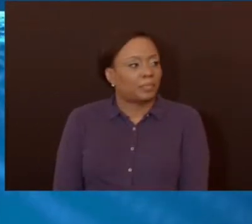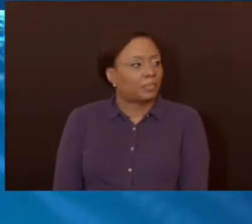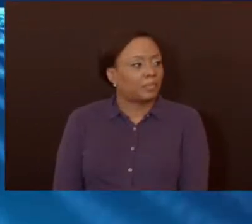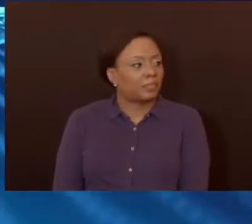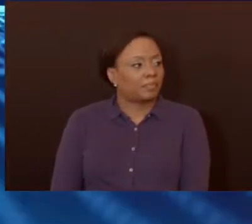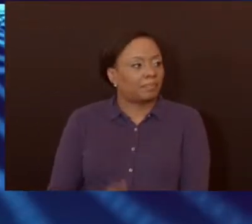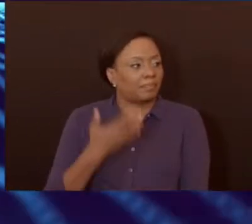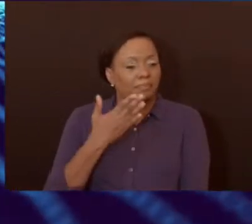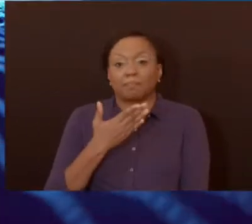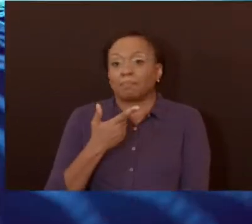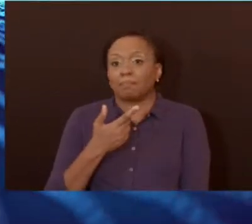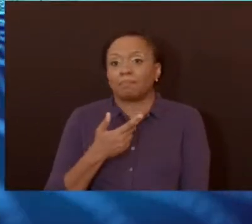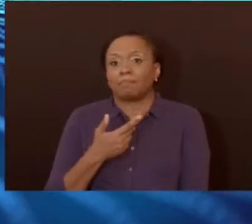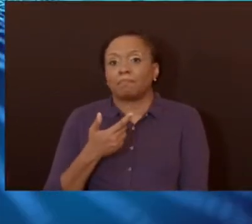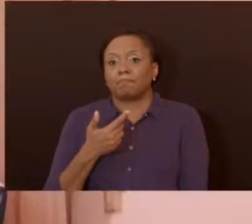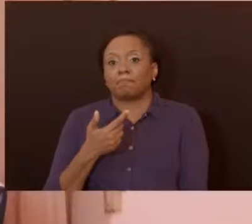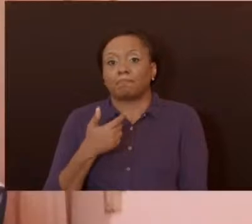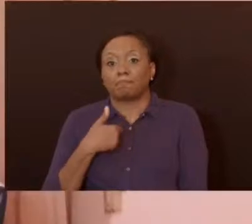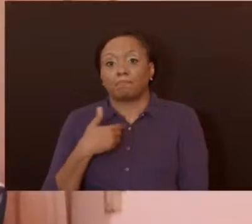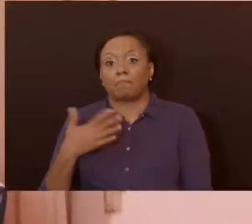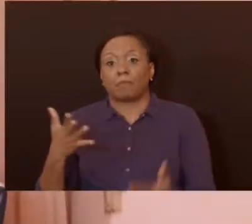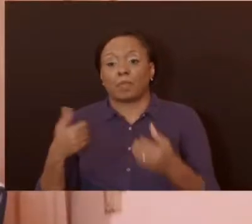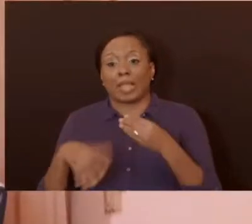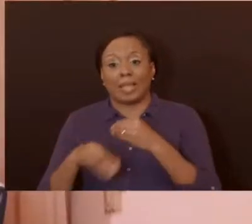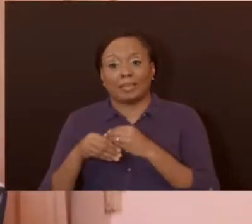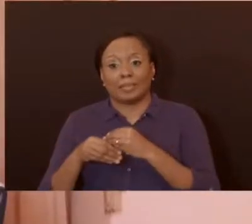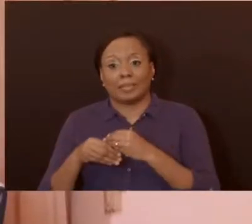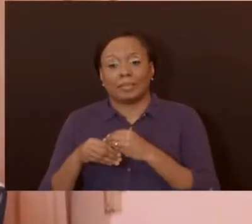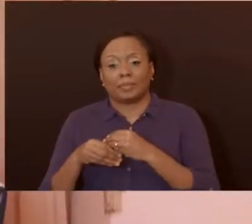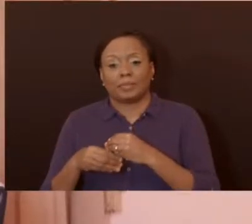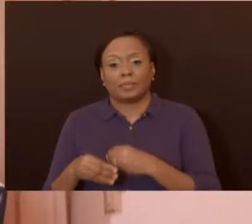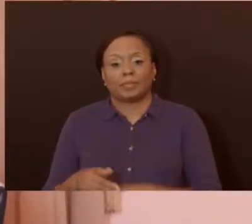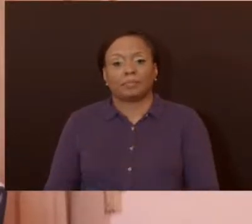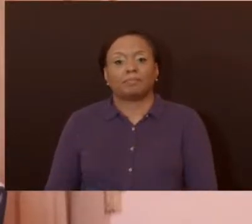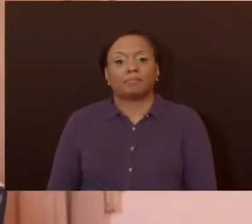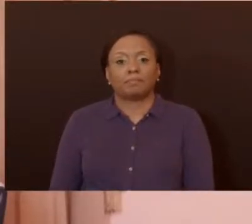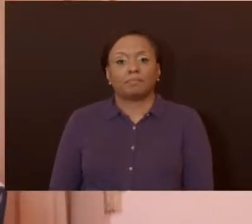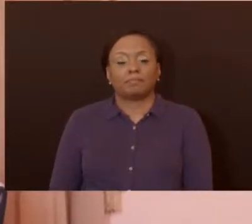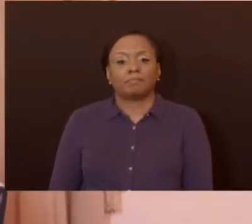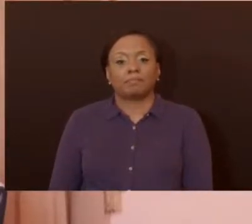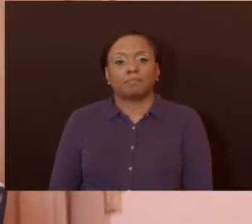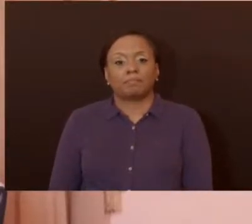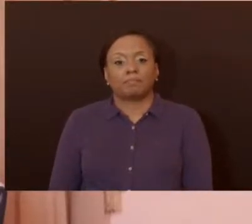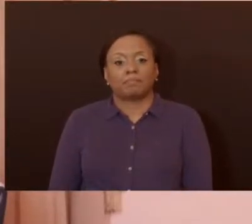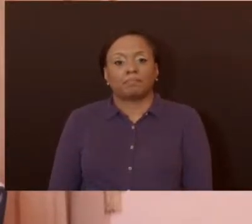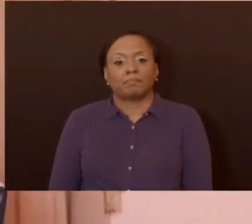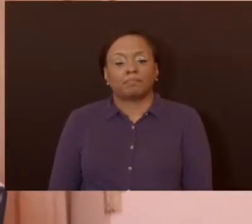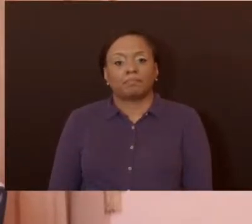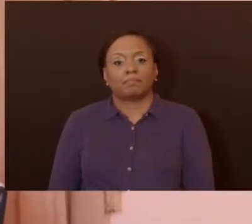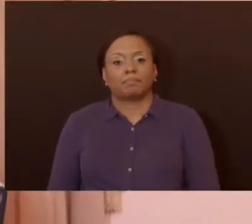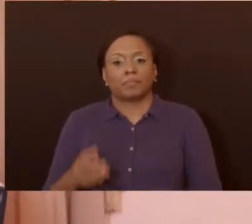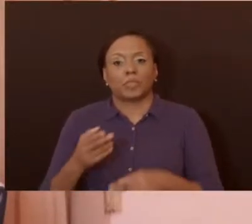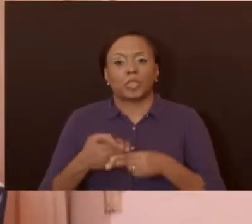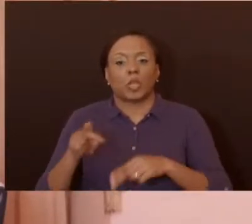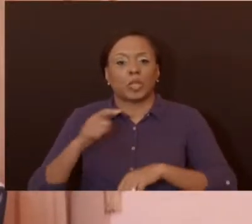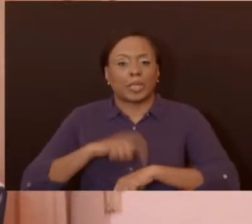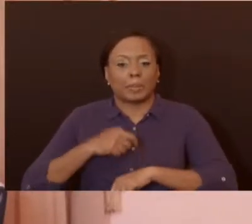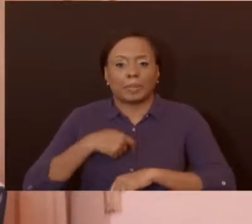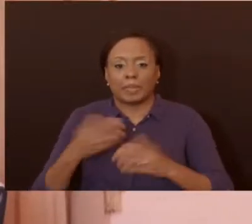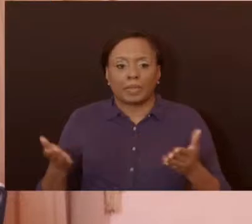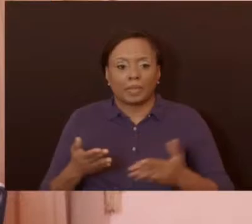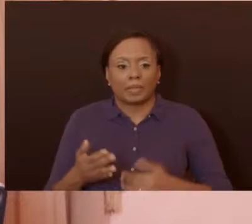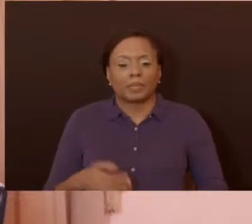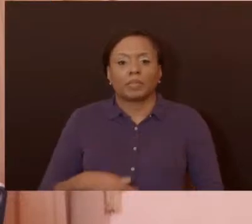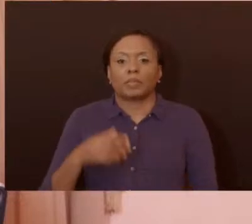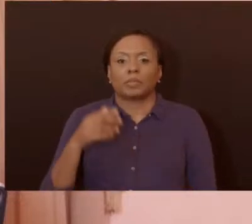If I can add to that, Mr. Mumsey, in the short time that we've been here, I've already got 2 reports